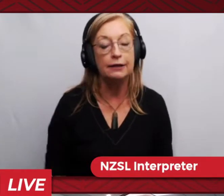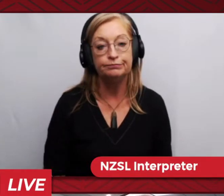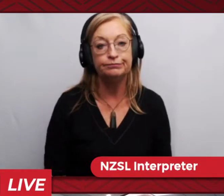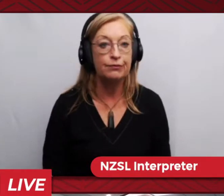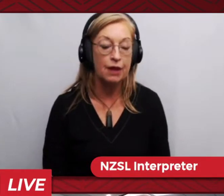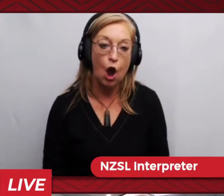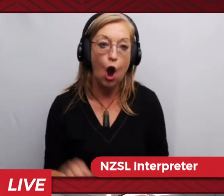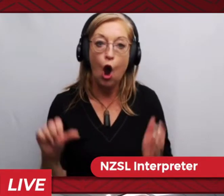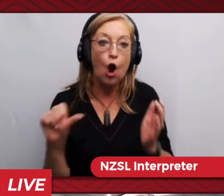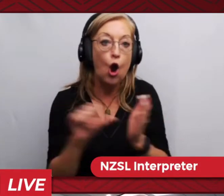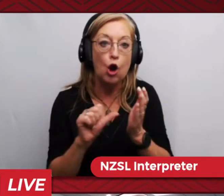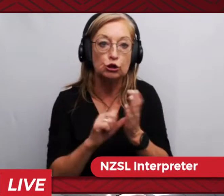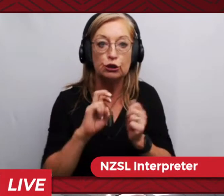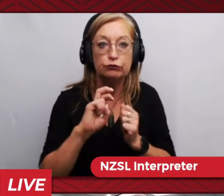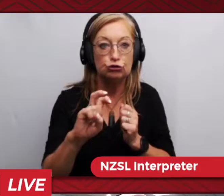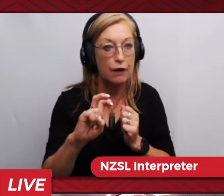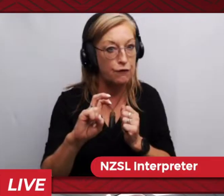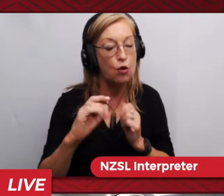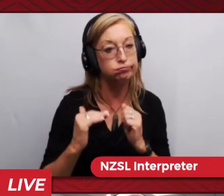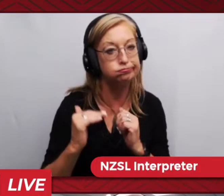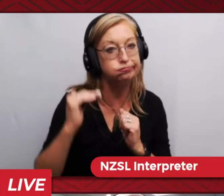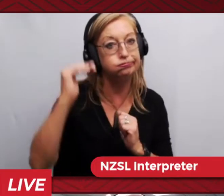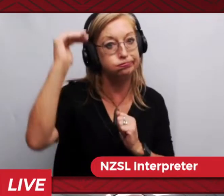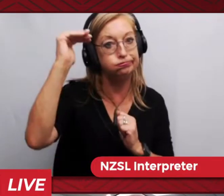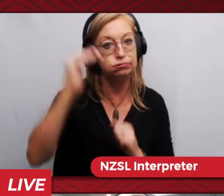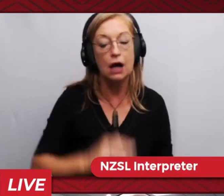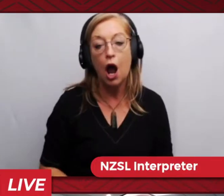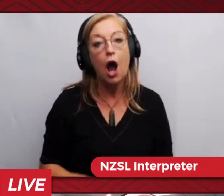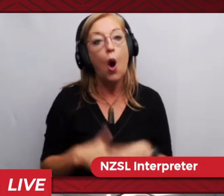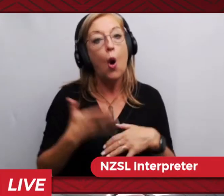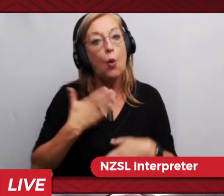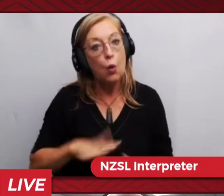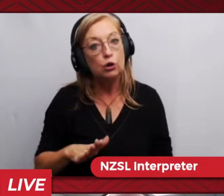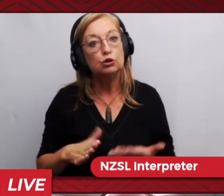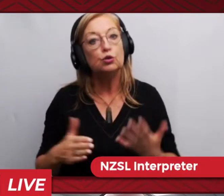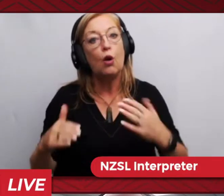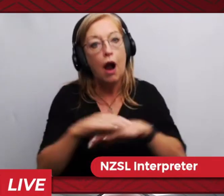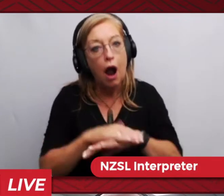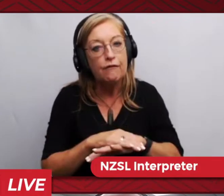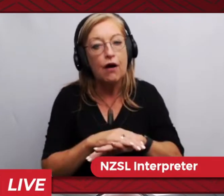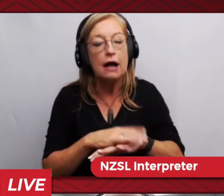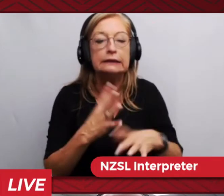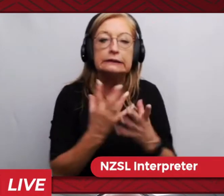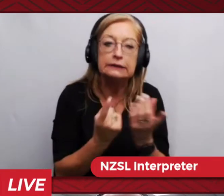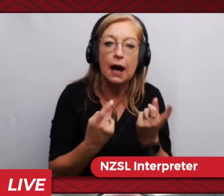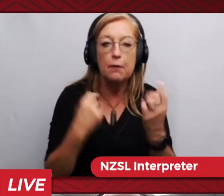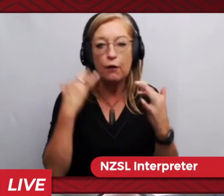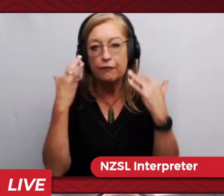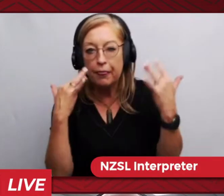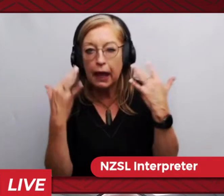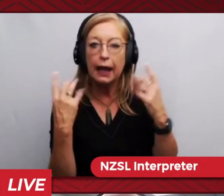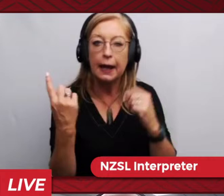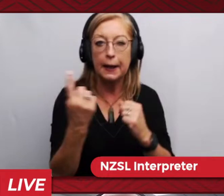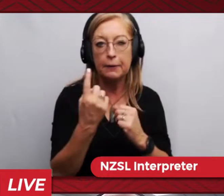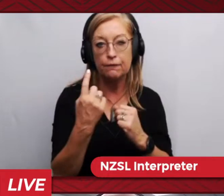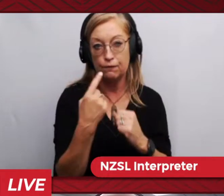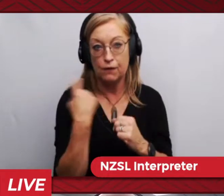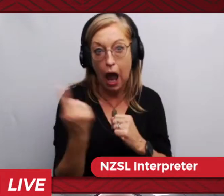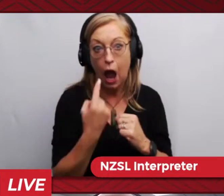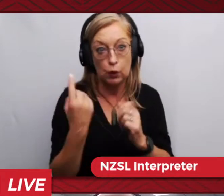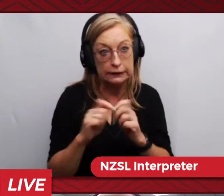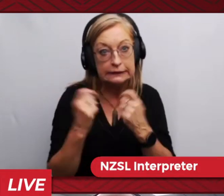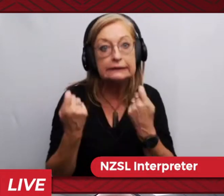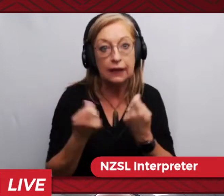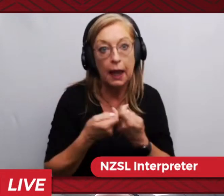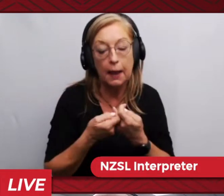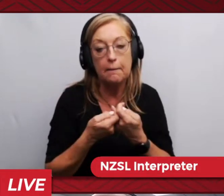travel. So I just wanted to go through, I guess, some of the thinking that we've been doing, because this might help you as